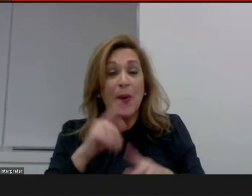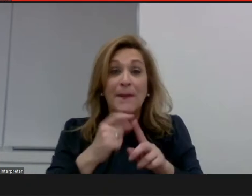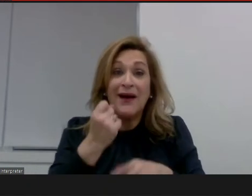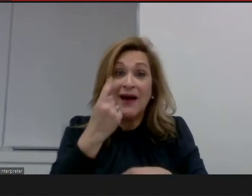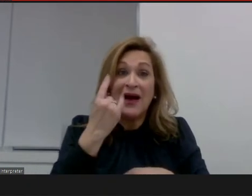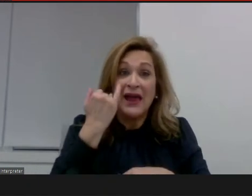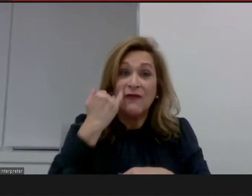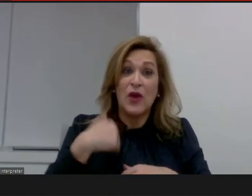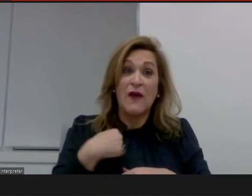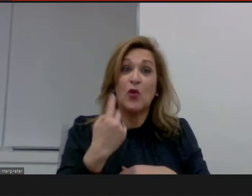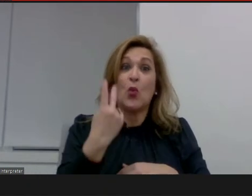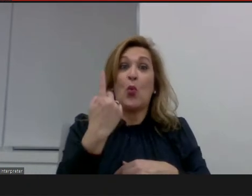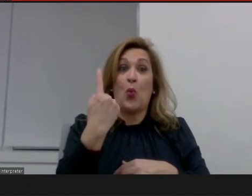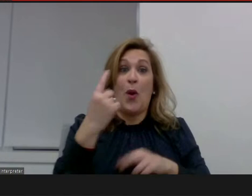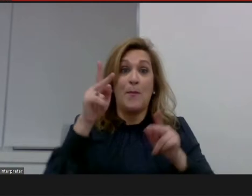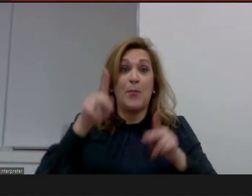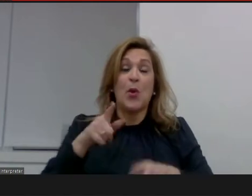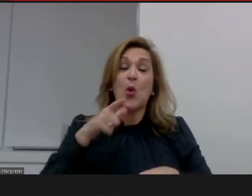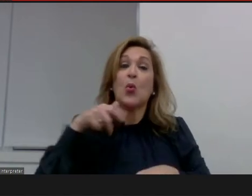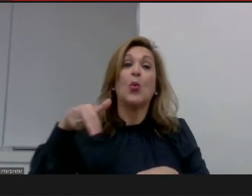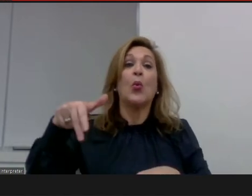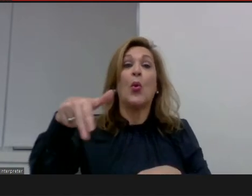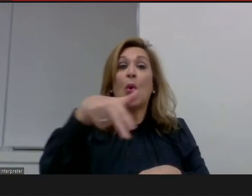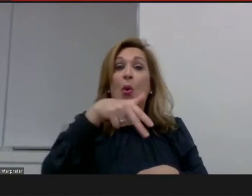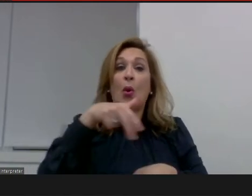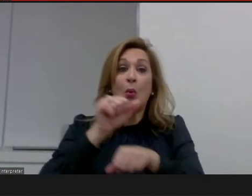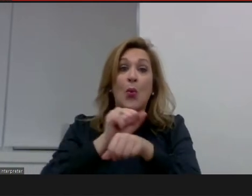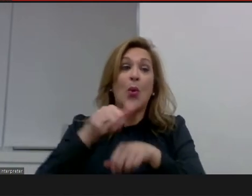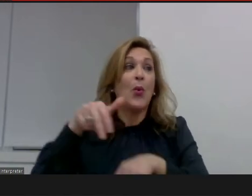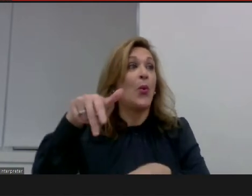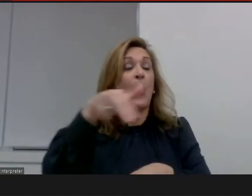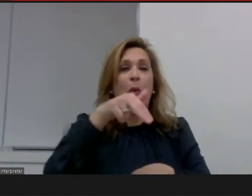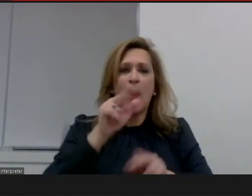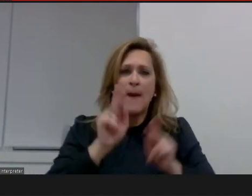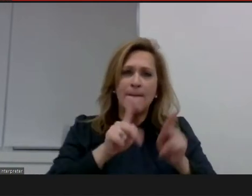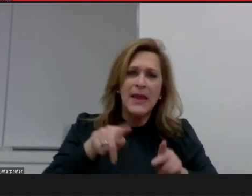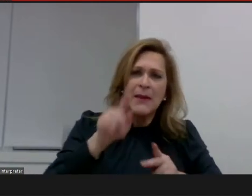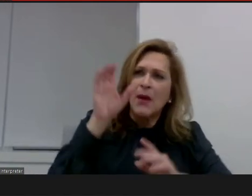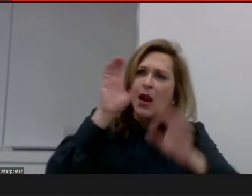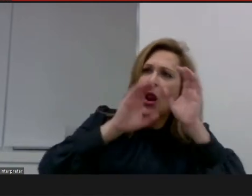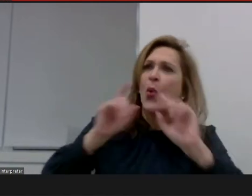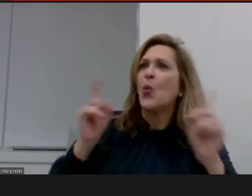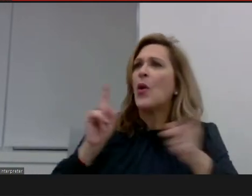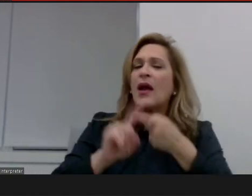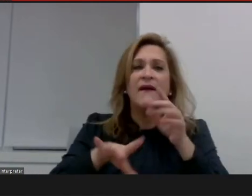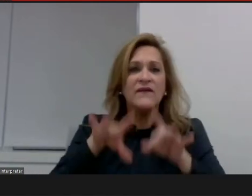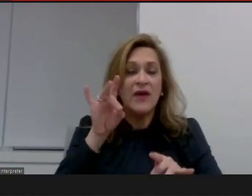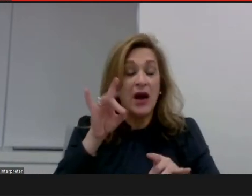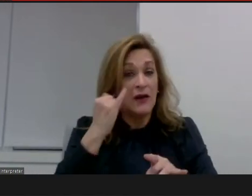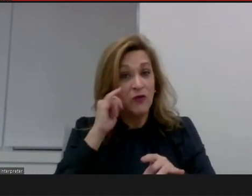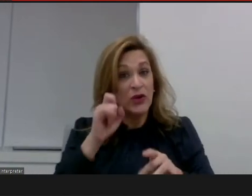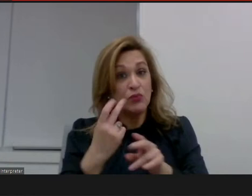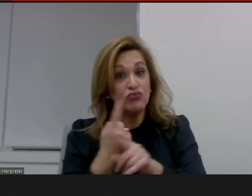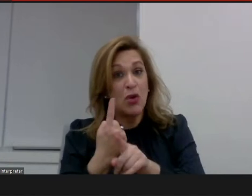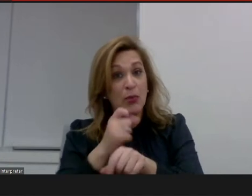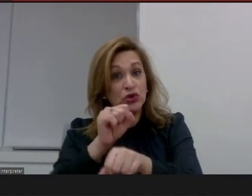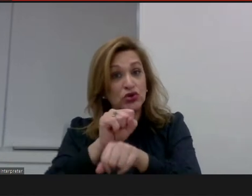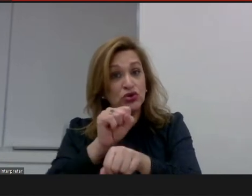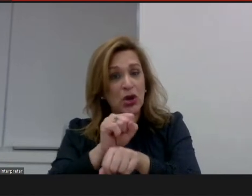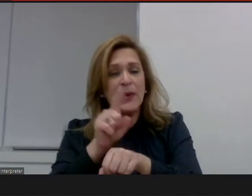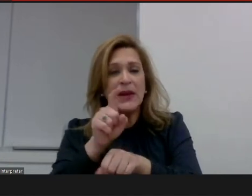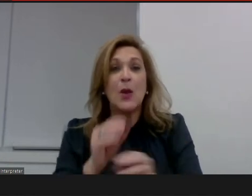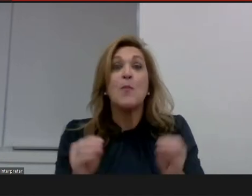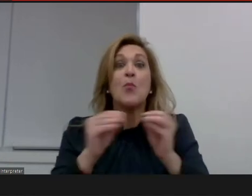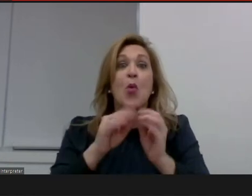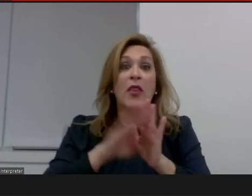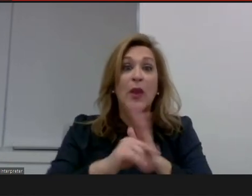a station, people will never find them. To do the job properly, you need to have more people than you have now. I